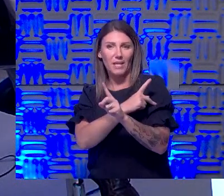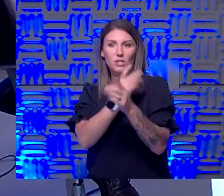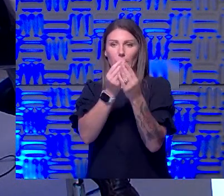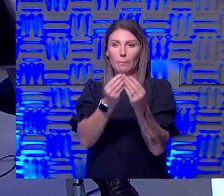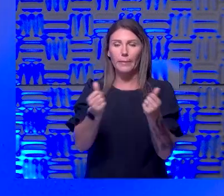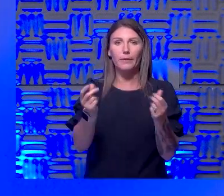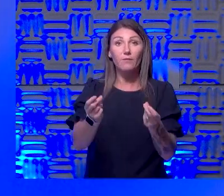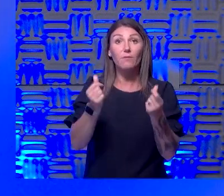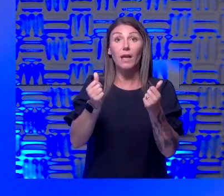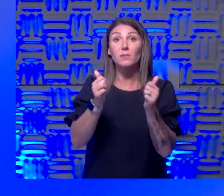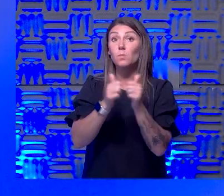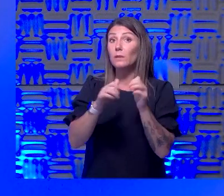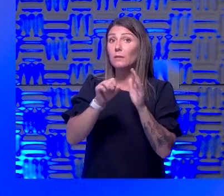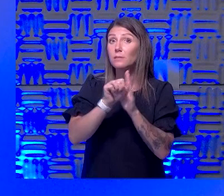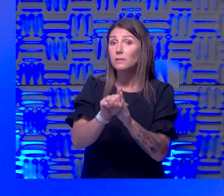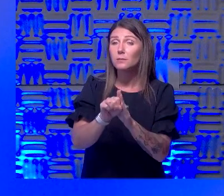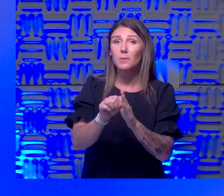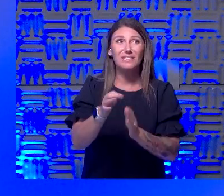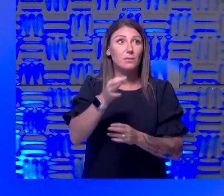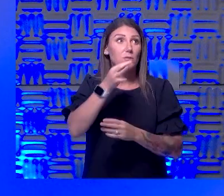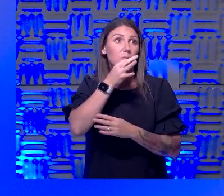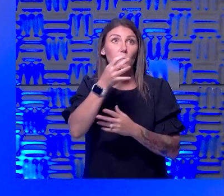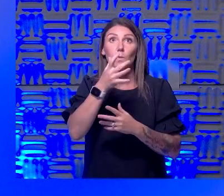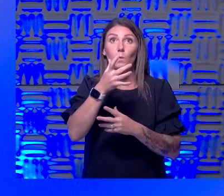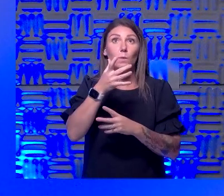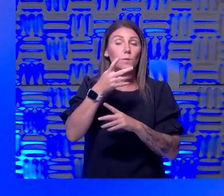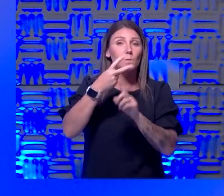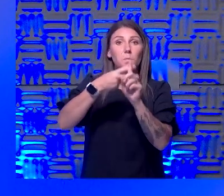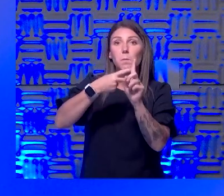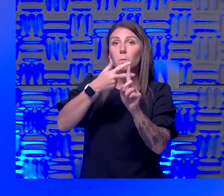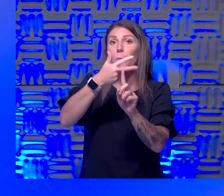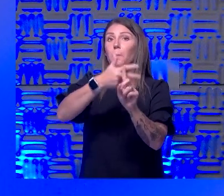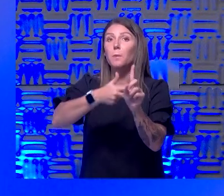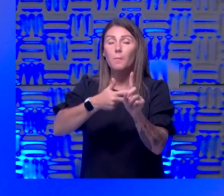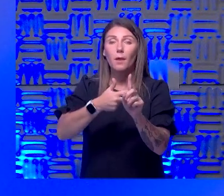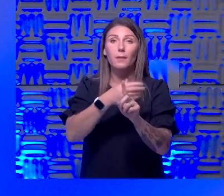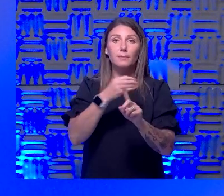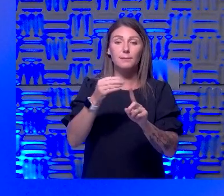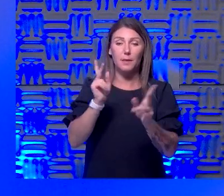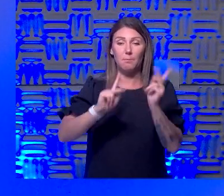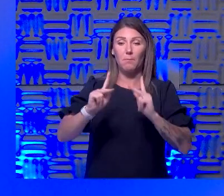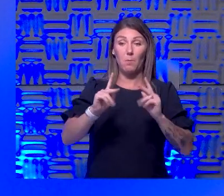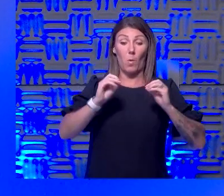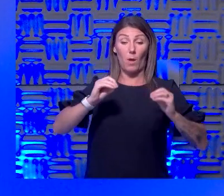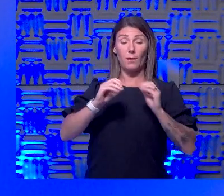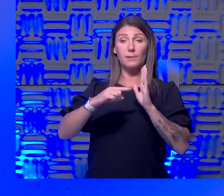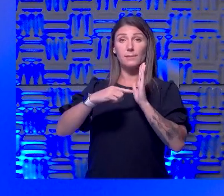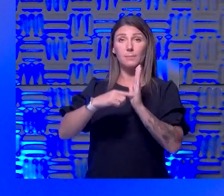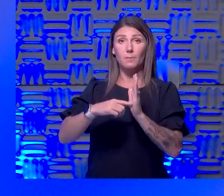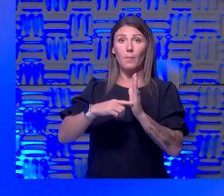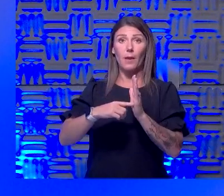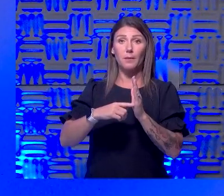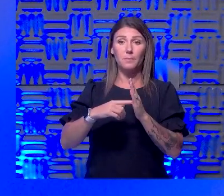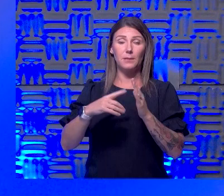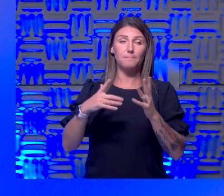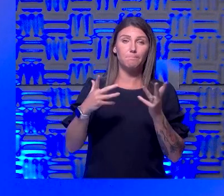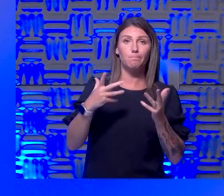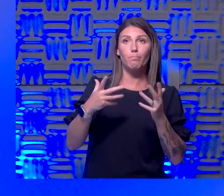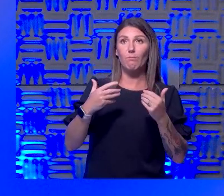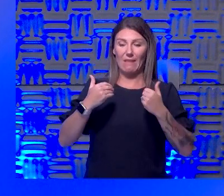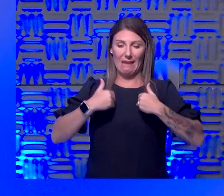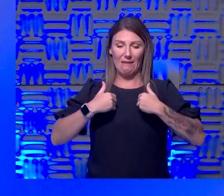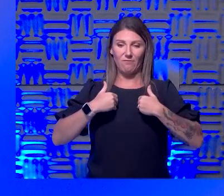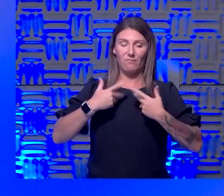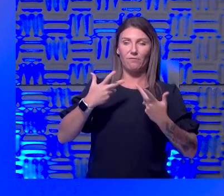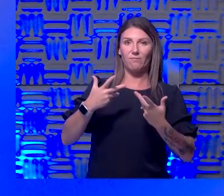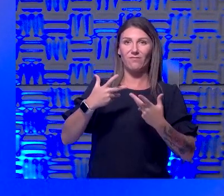with symptoms as soon as 2 to 3 months, and for people asymptomatic that had some, they fade as